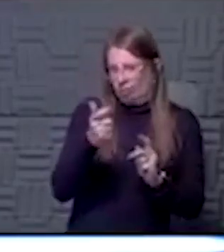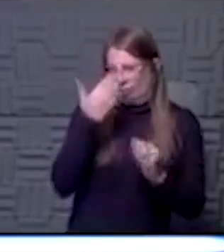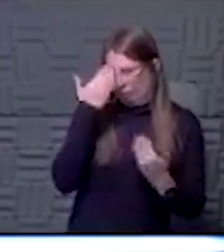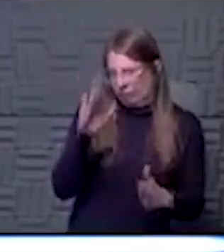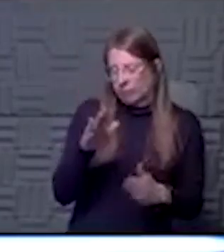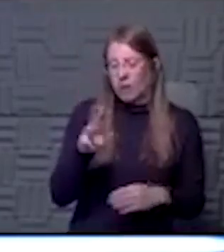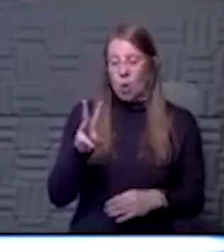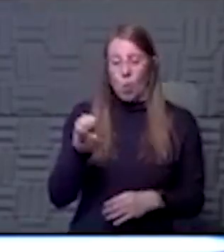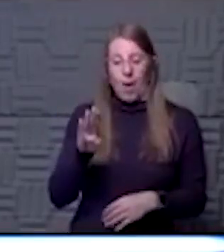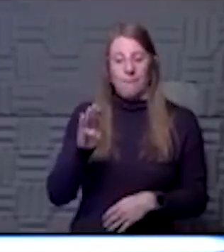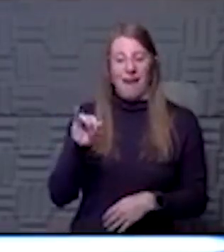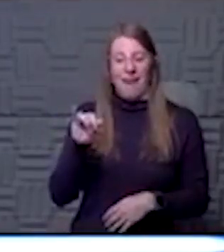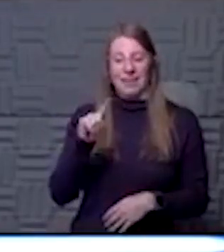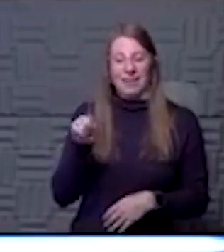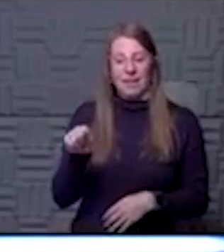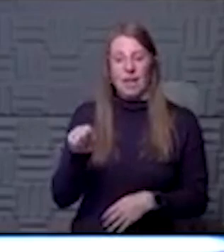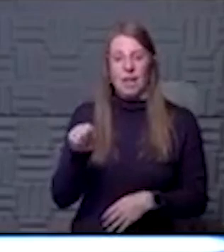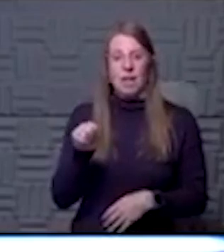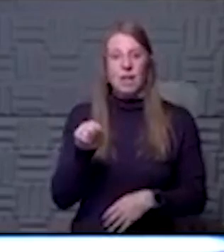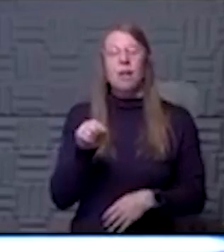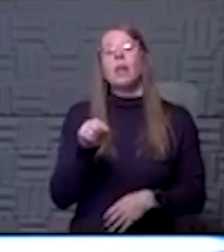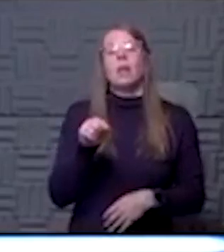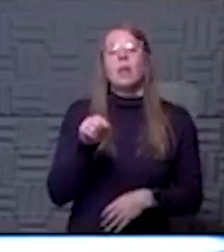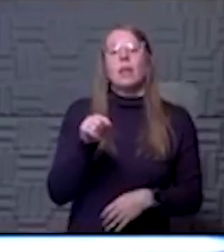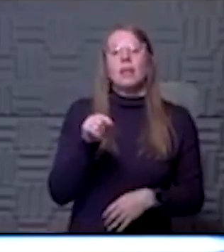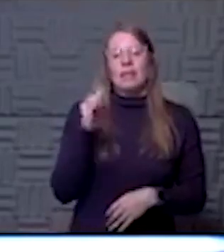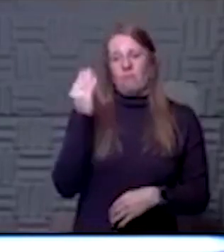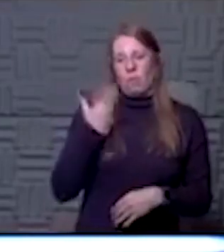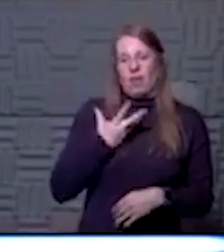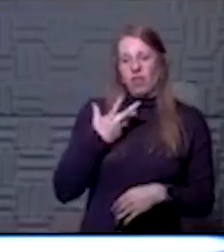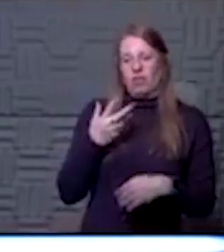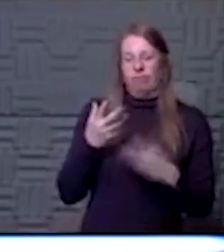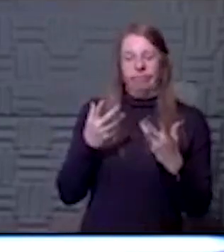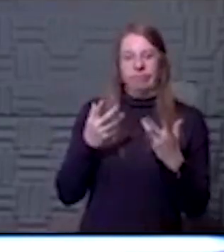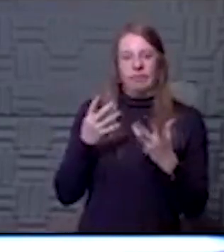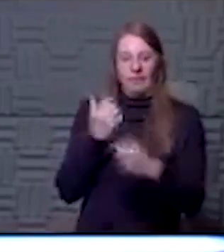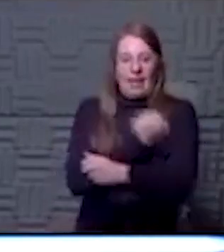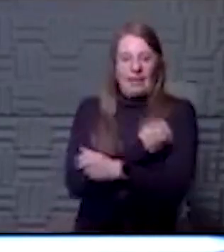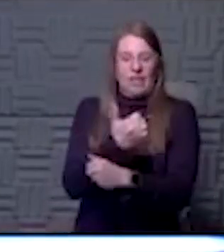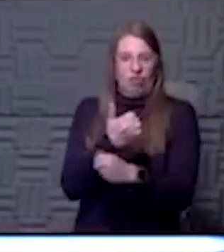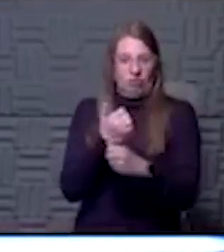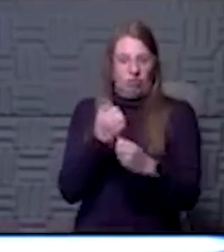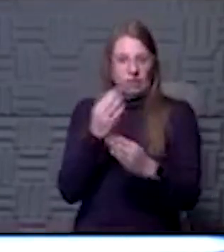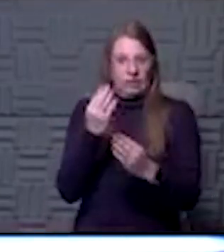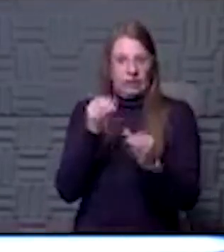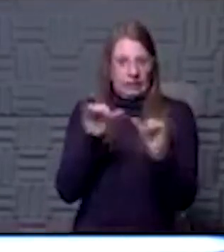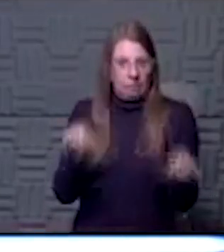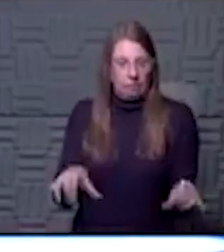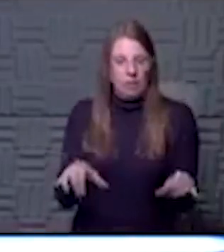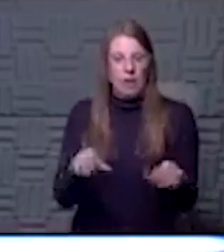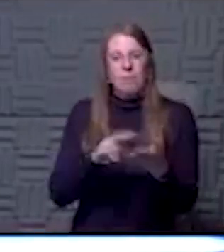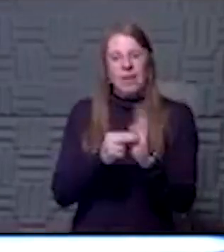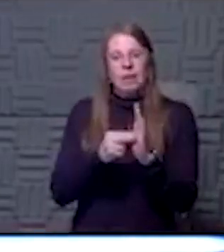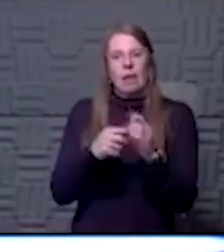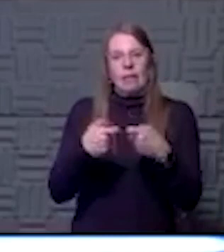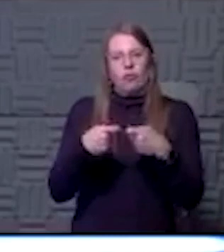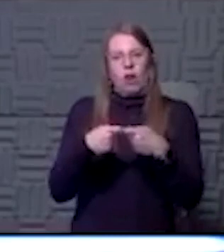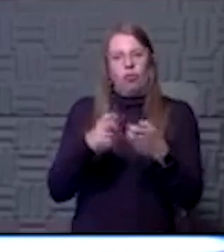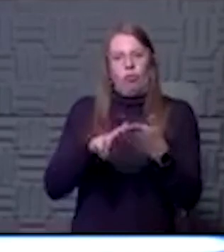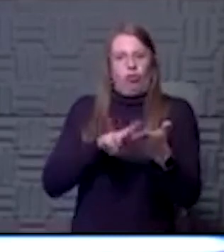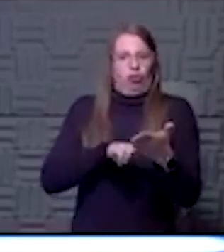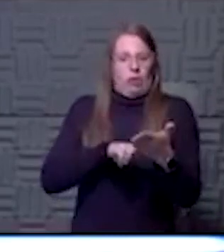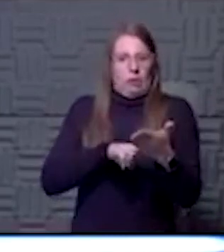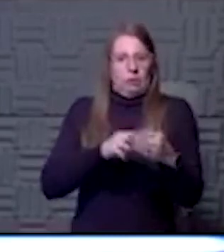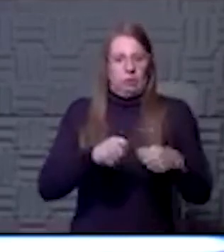is the immunization information management system. So it's an electronic surveillance, it's an electronic registry that